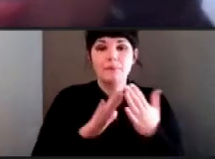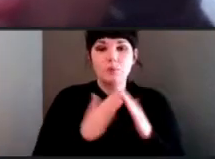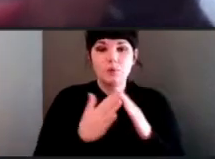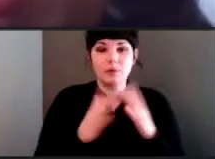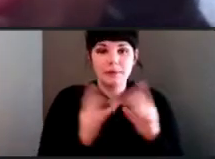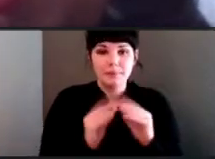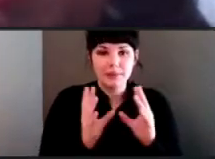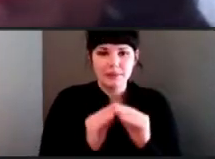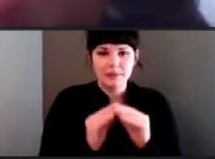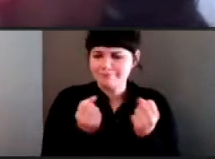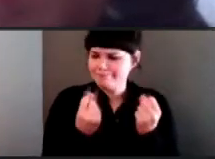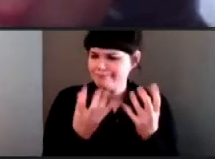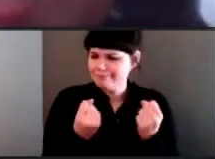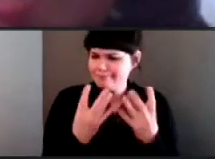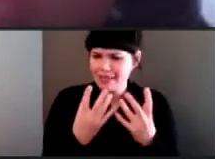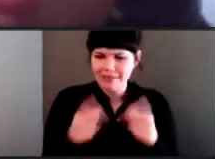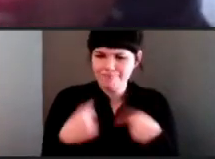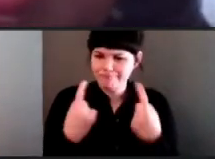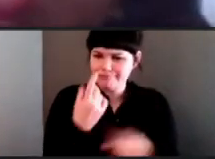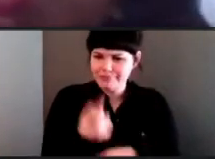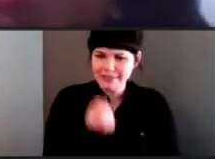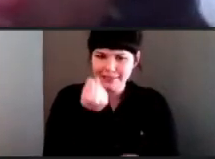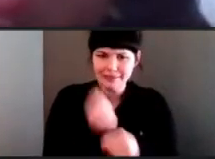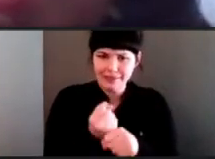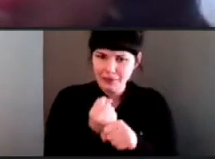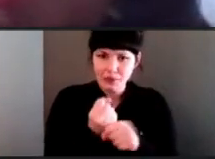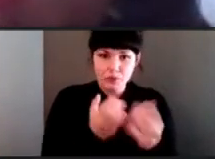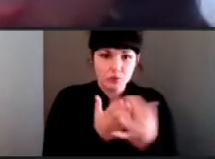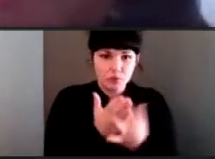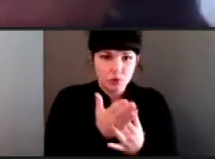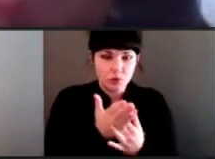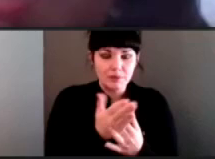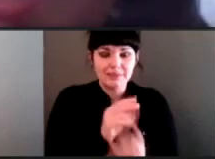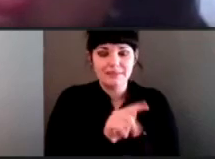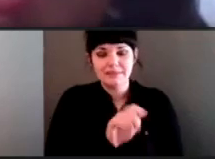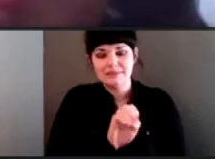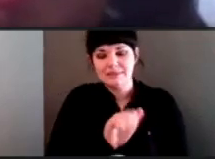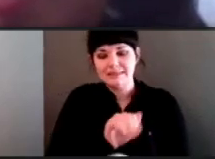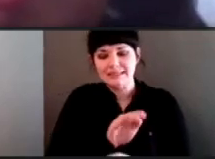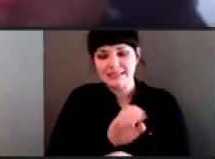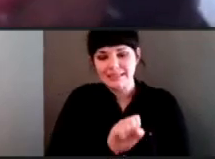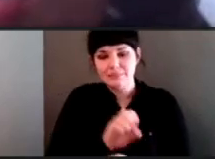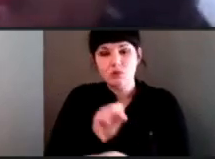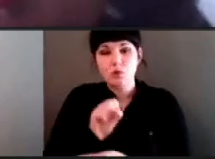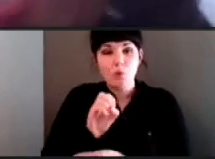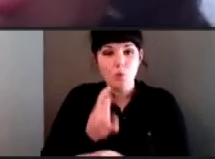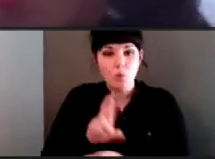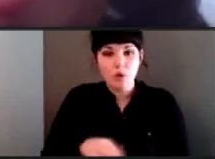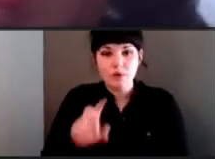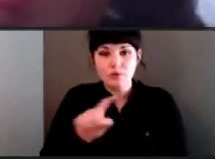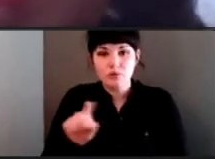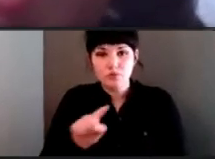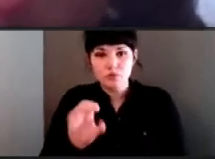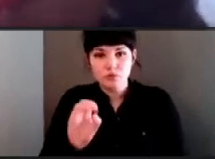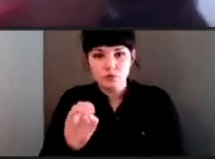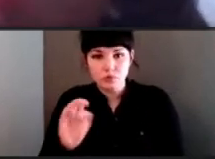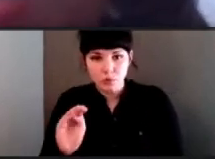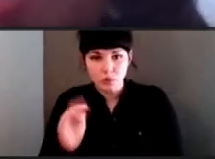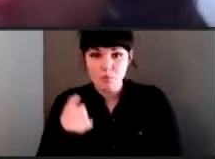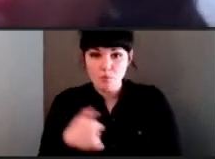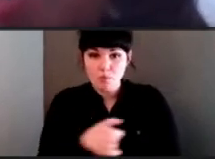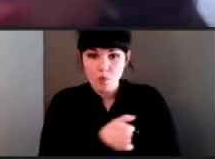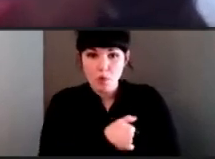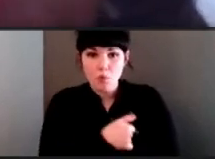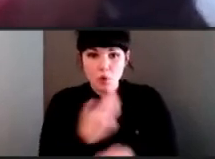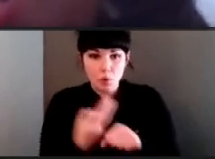almost year through Teams or Zoom to update families. And that's the one win I think that we